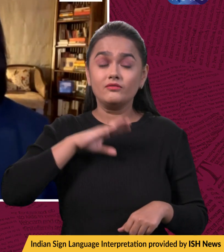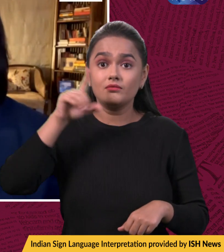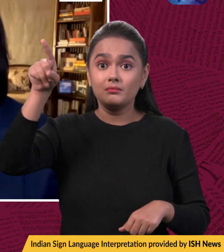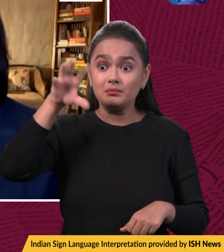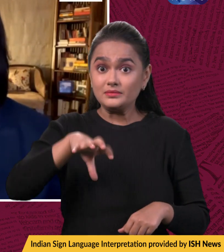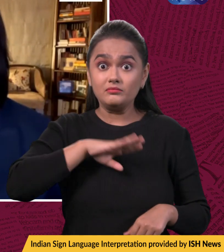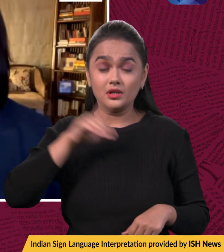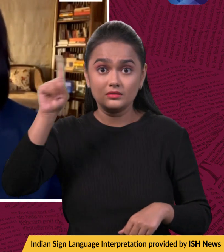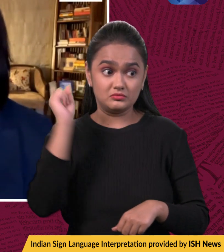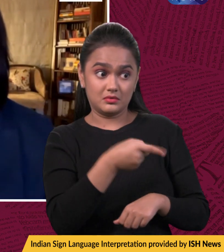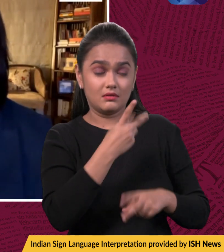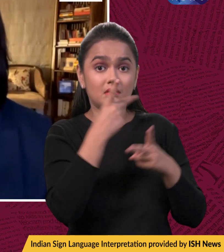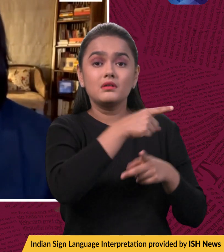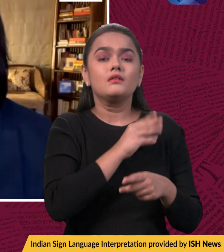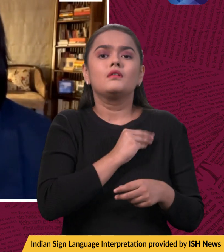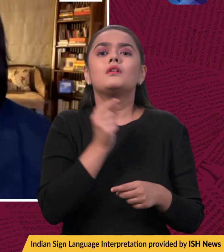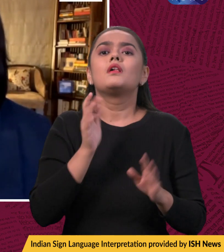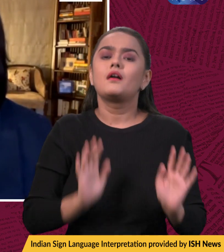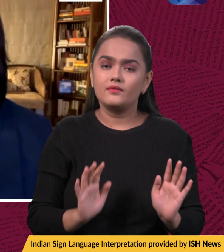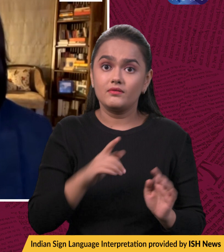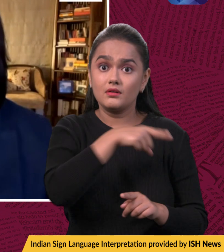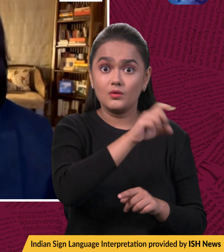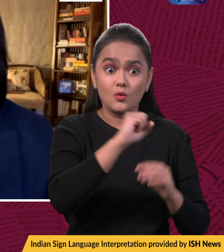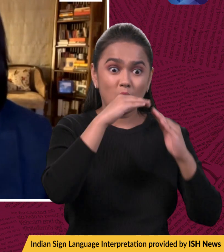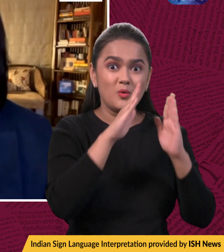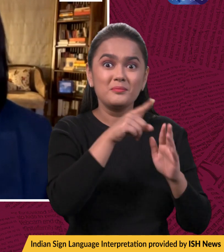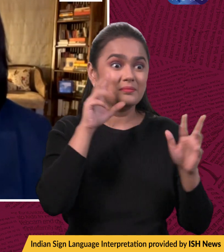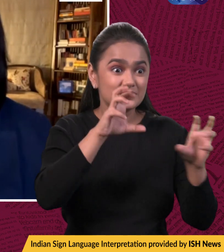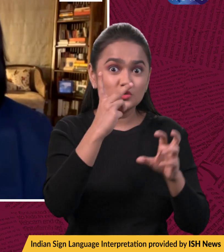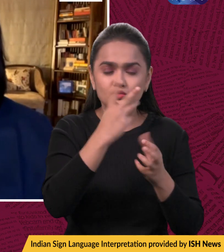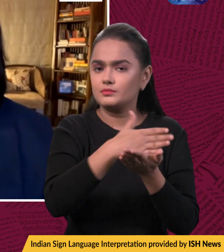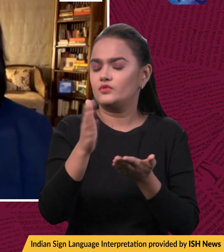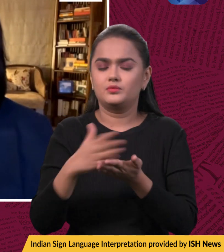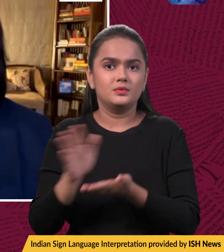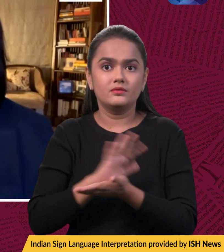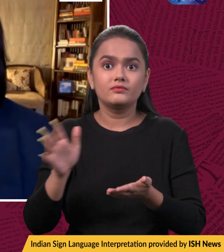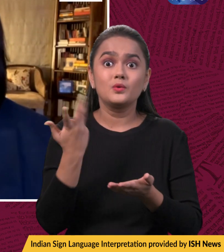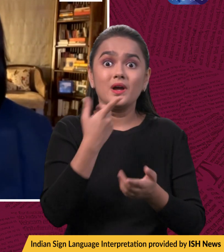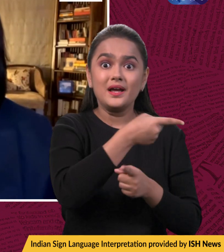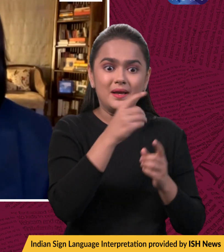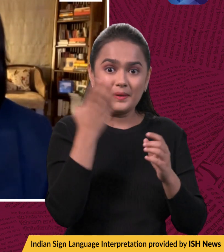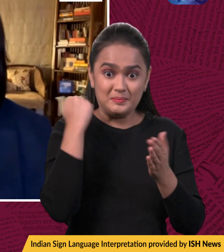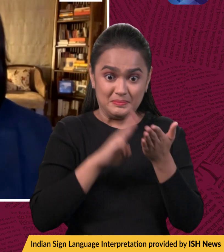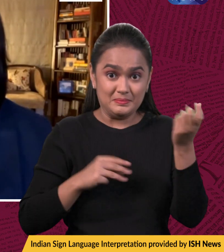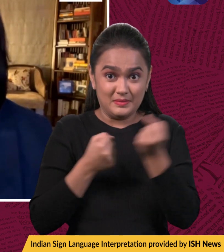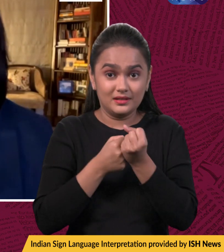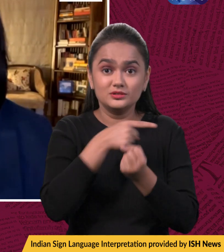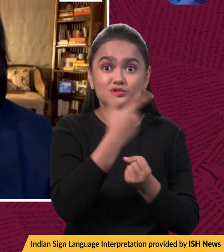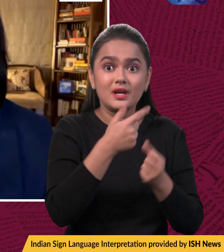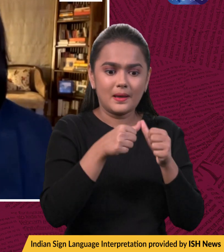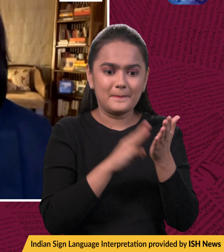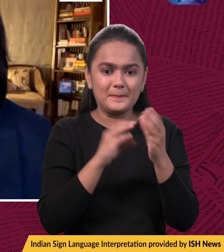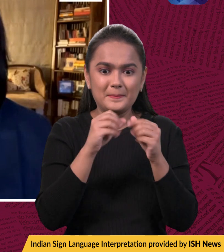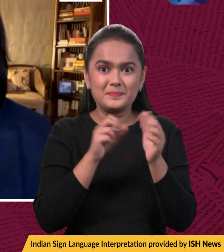Maharashtra. Remember, Singh was posted as Director General Home Guards after he was removed as Mumbai Police Chief in March following